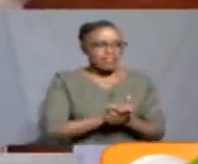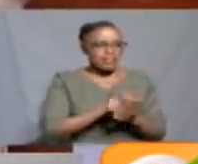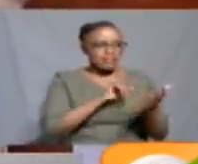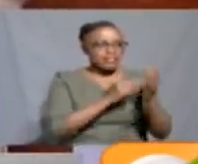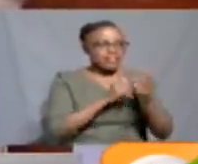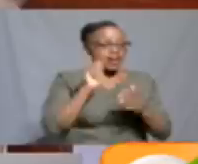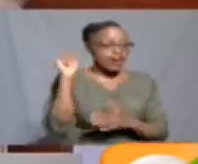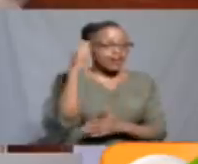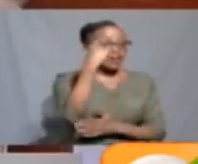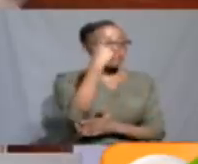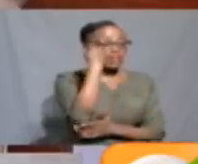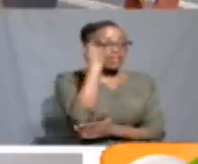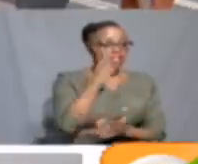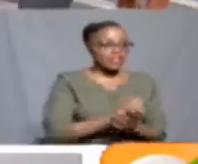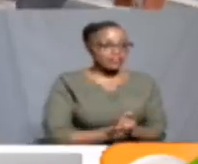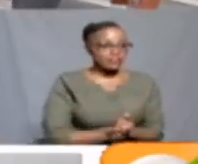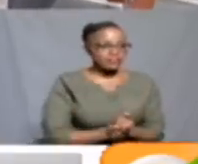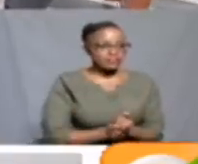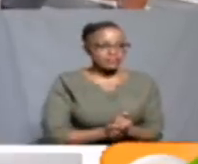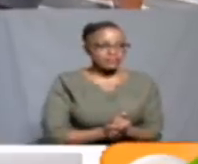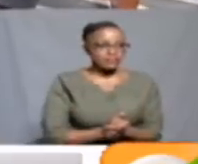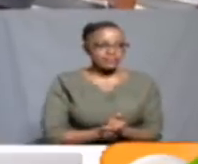Ambe.